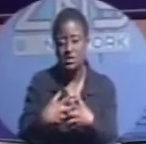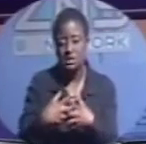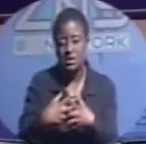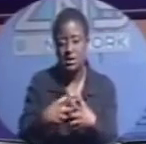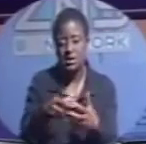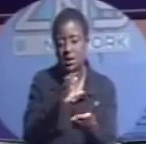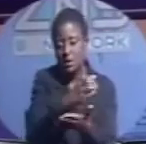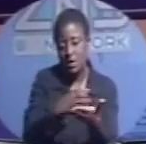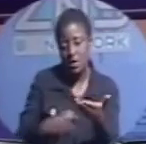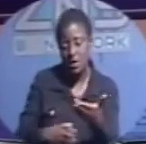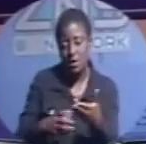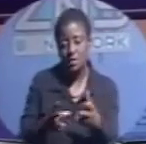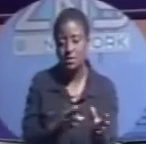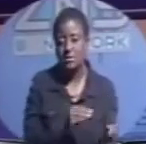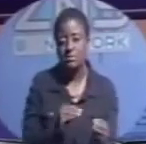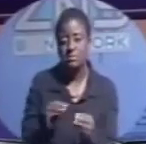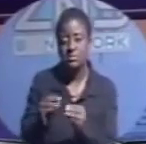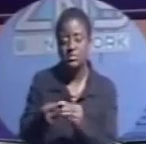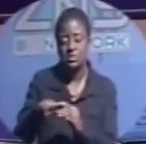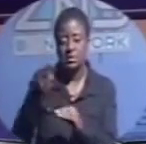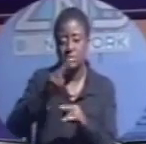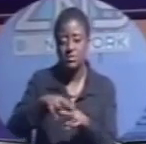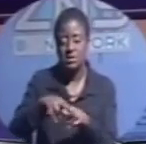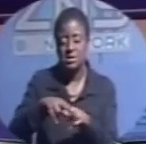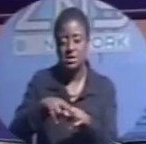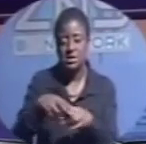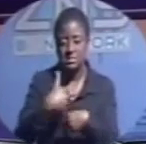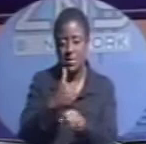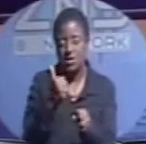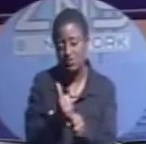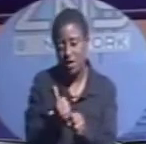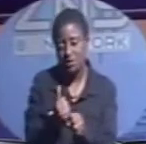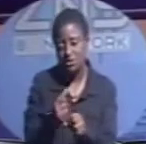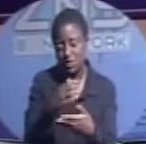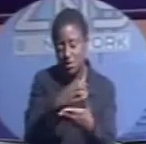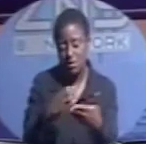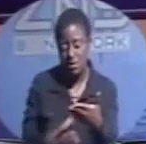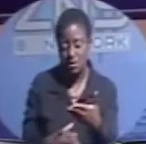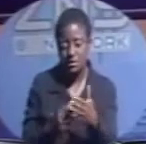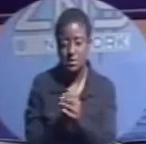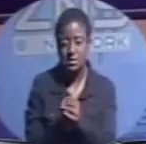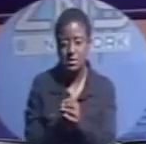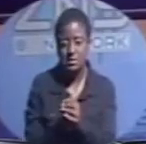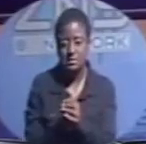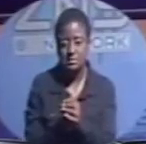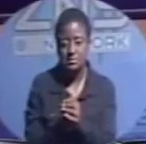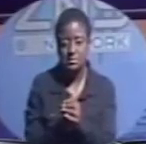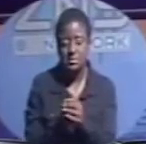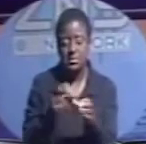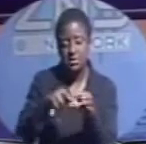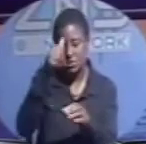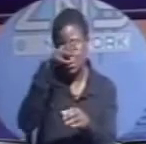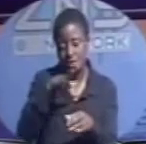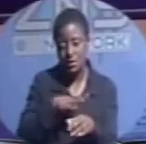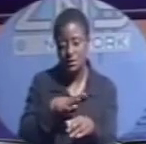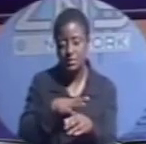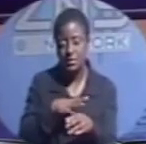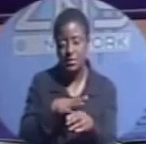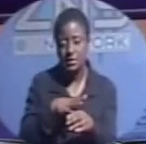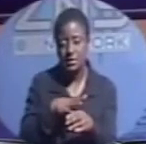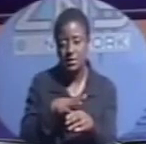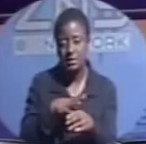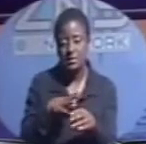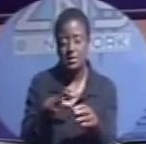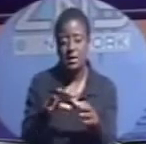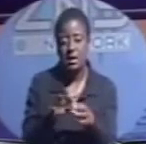up manufacturing cost. The Manufacturers Association chairman shares his suggestion on how government can ease that burden for those